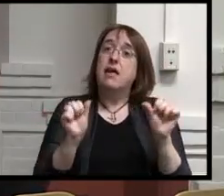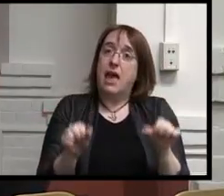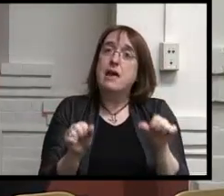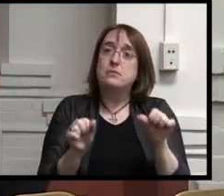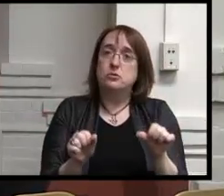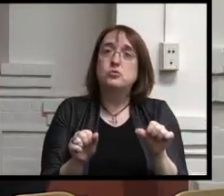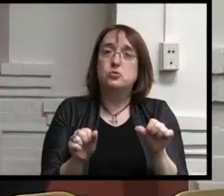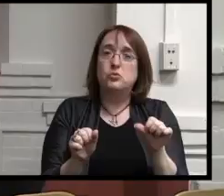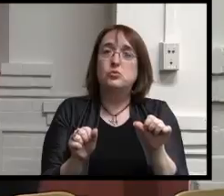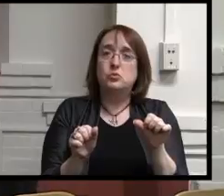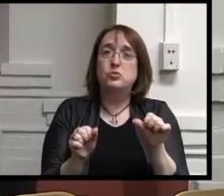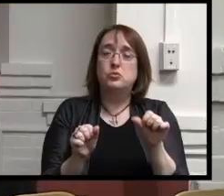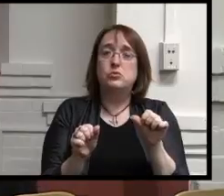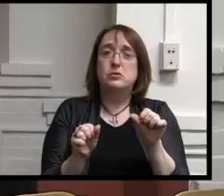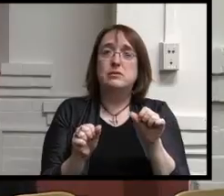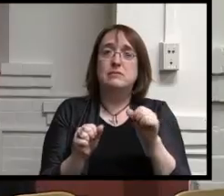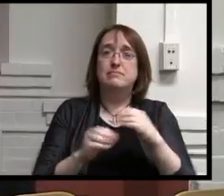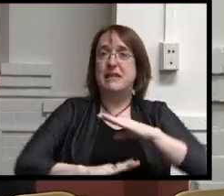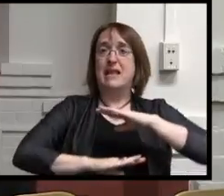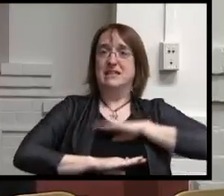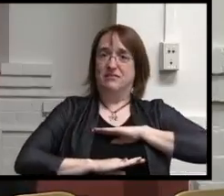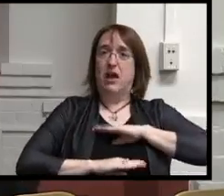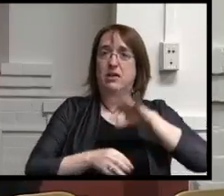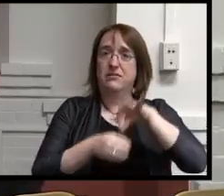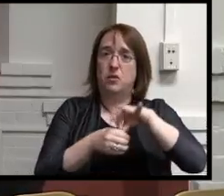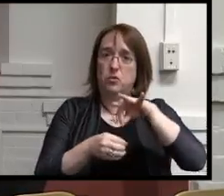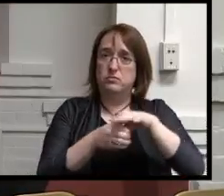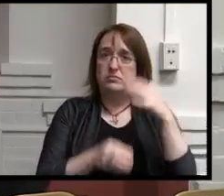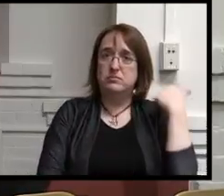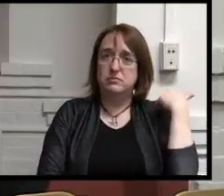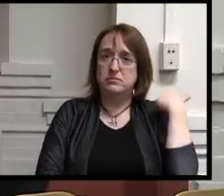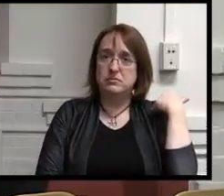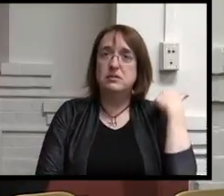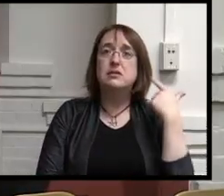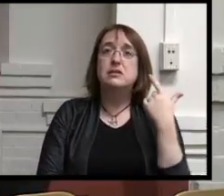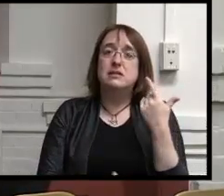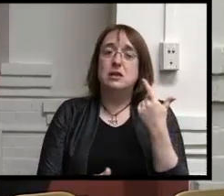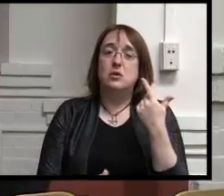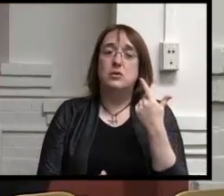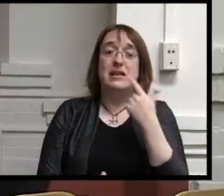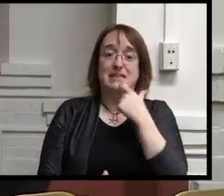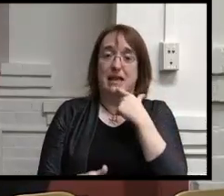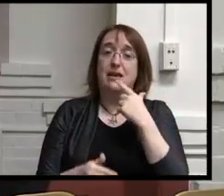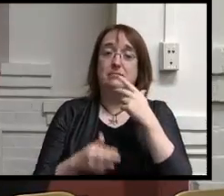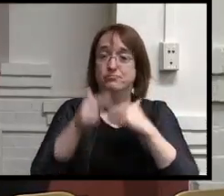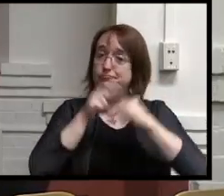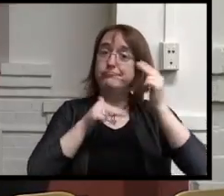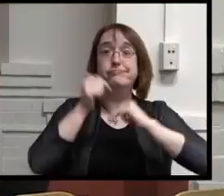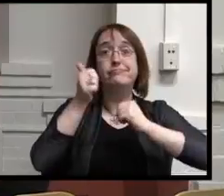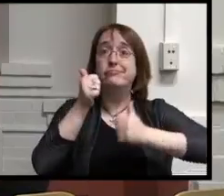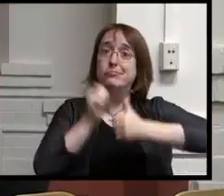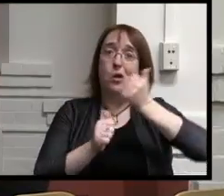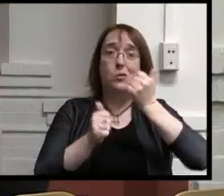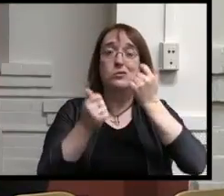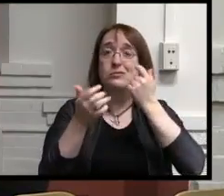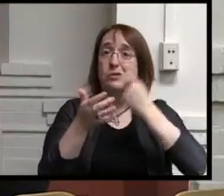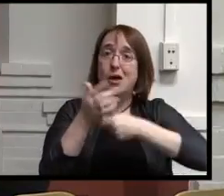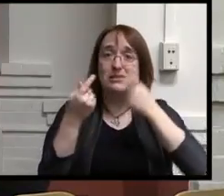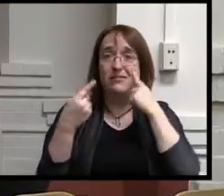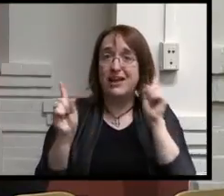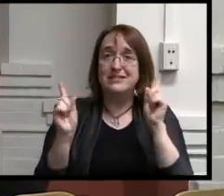our initial charge from the voters, which was build the most cost-effective buildings that you